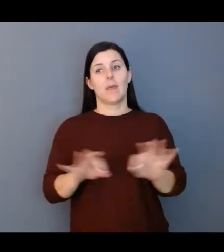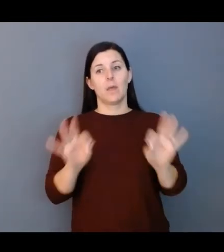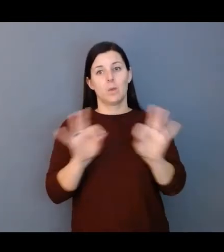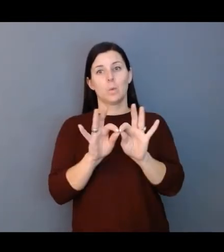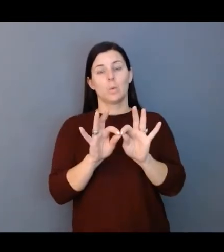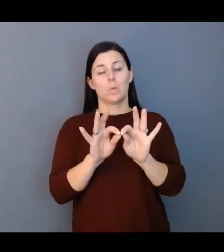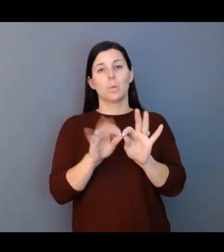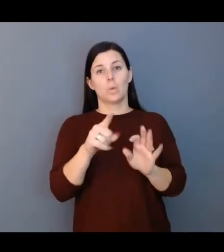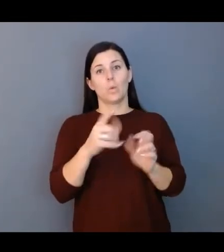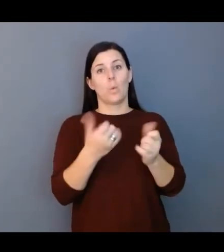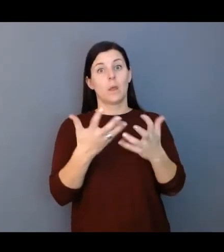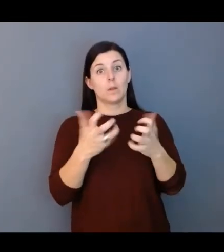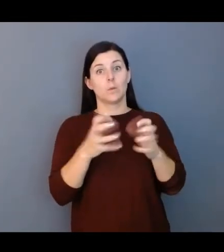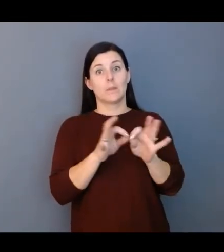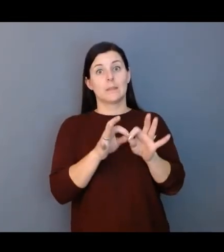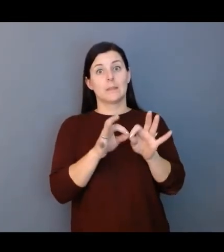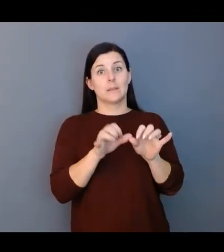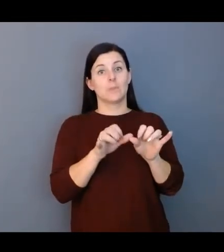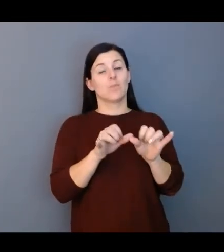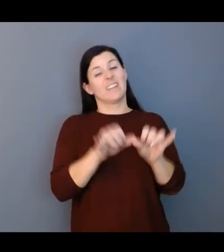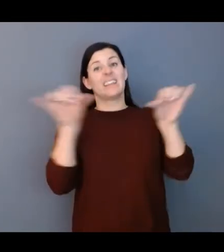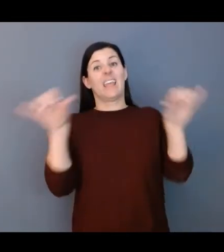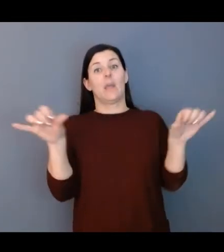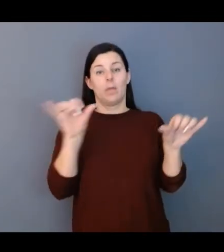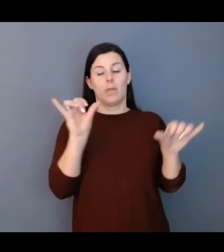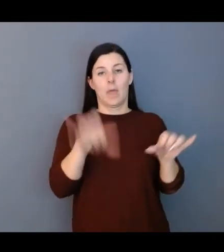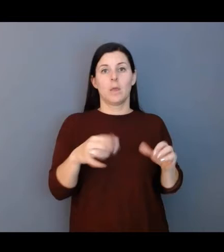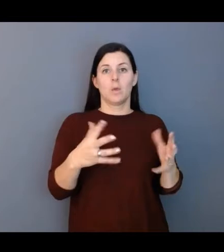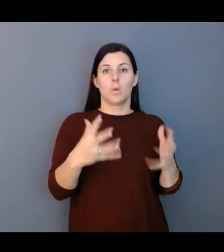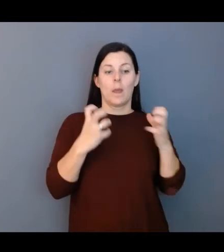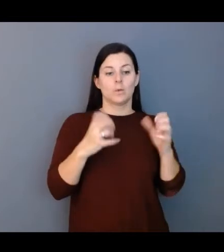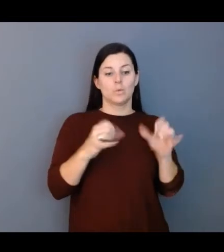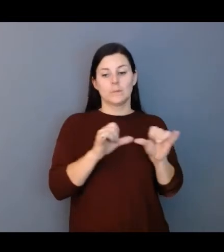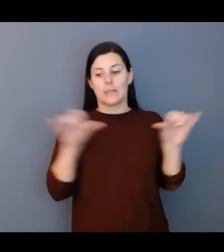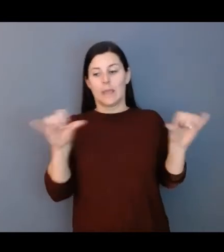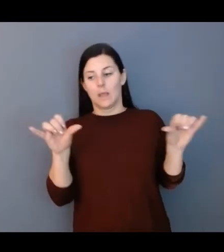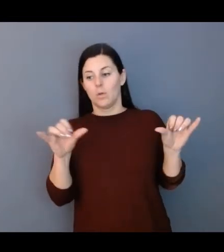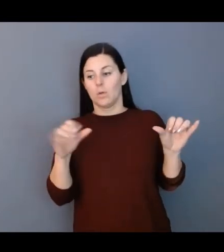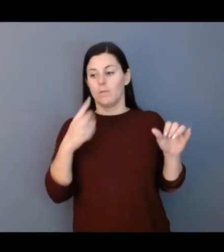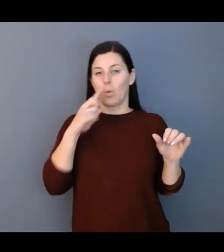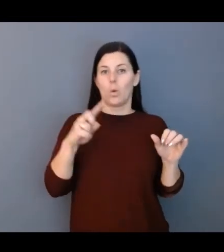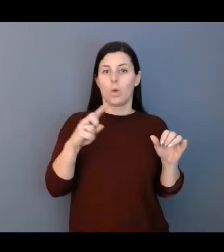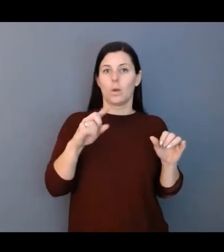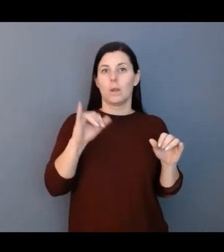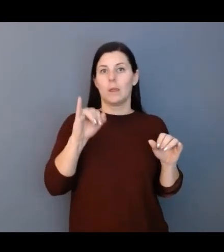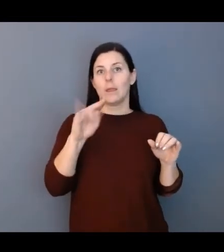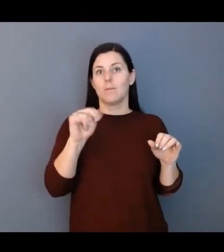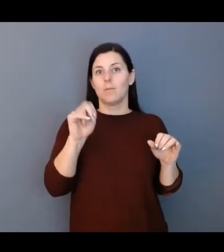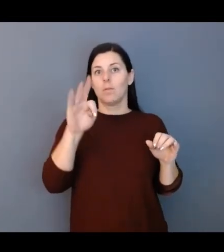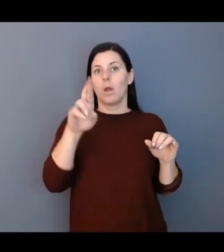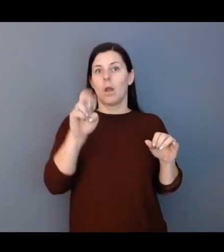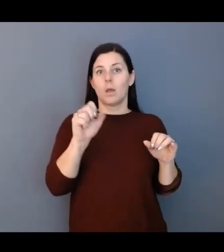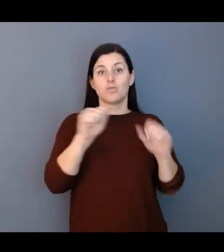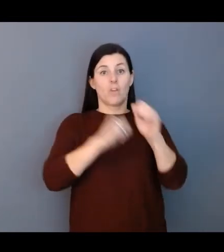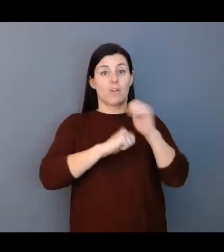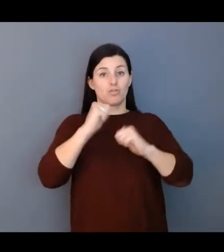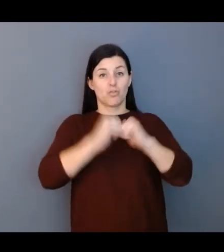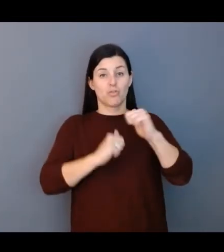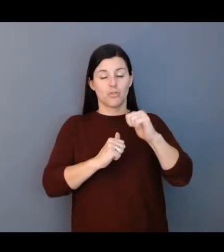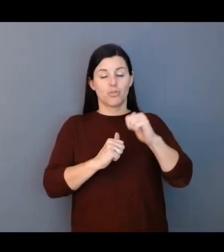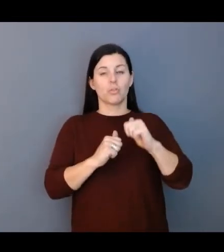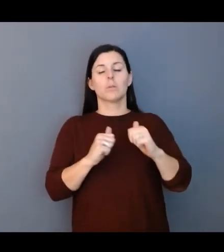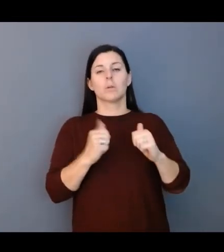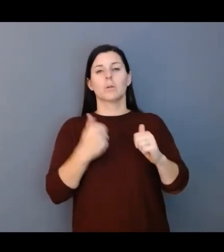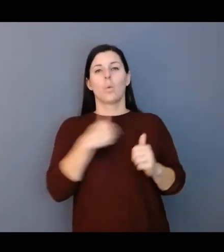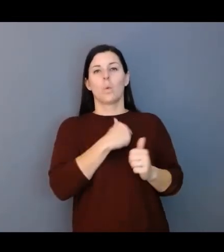cases that you want to scale your application, so meaning that you need to scale the infrastructure which this inference is being